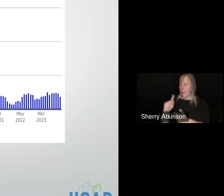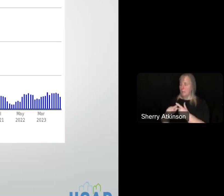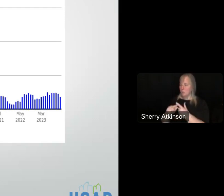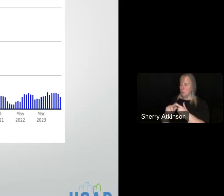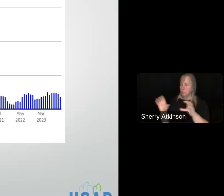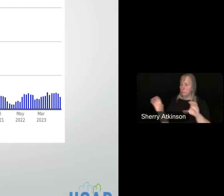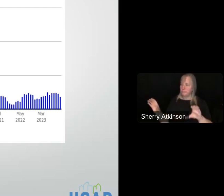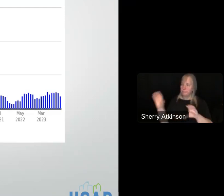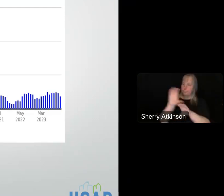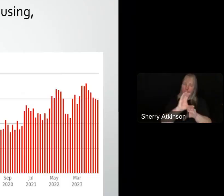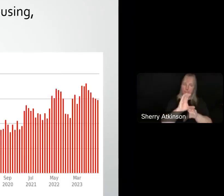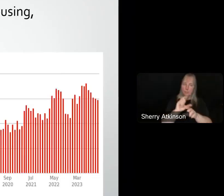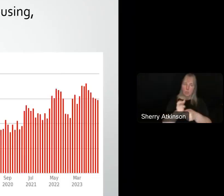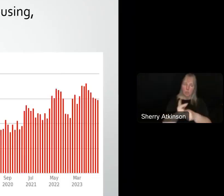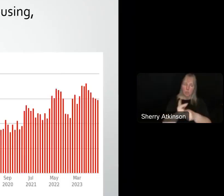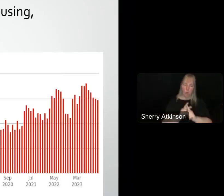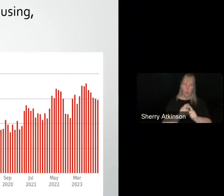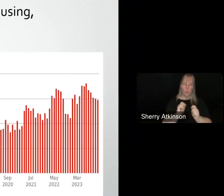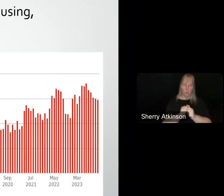right now.